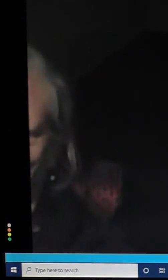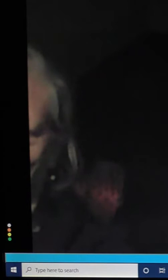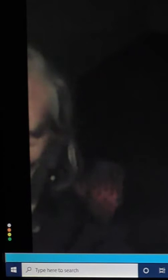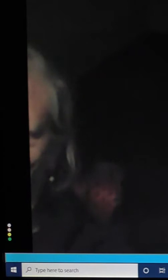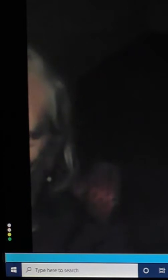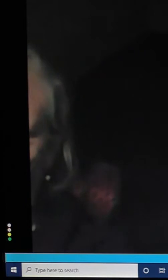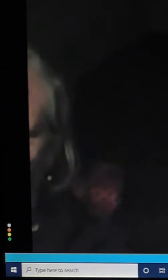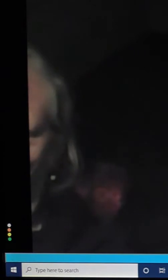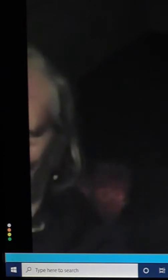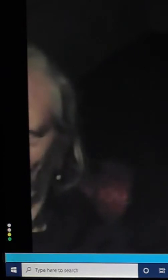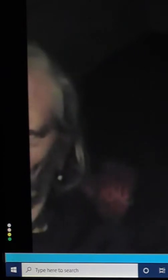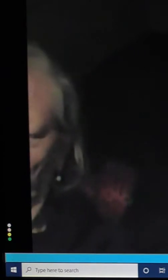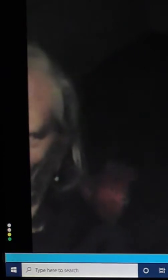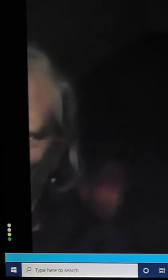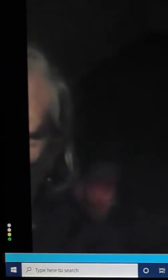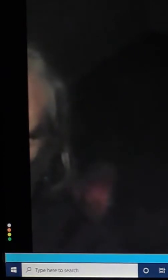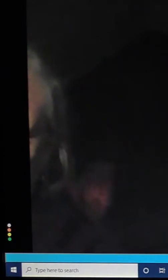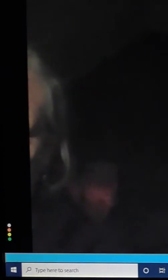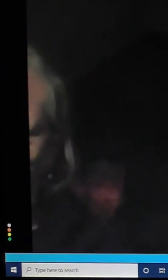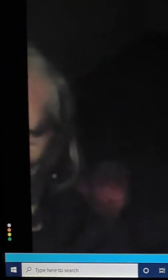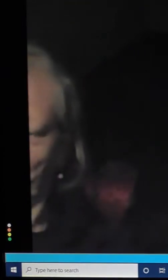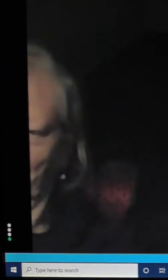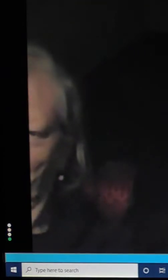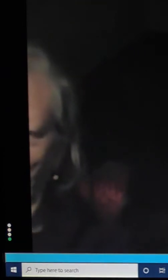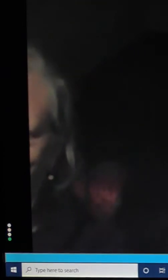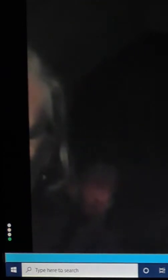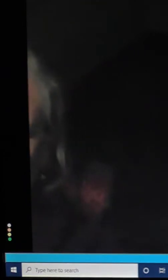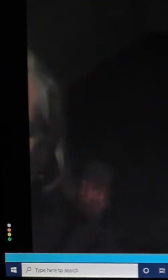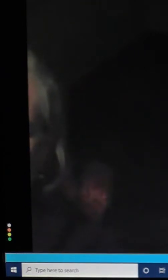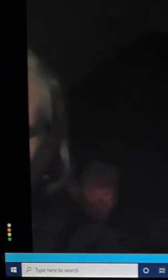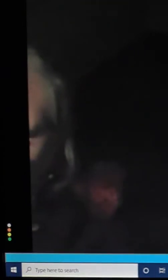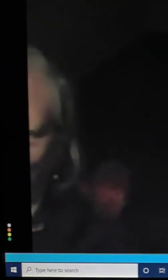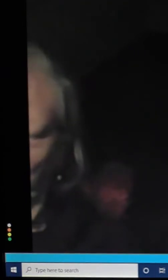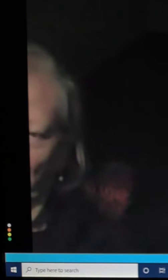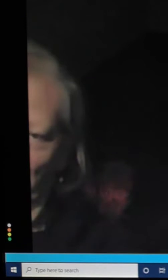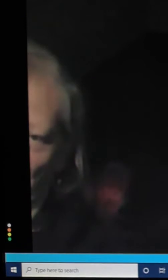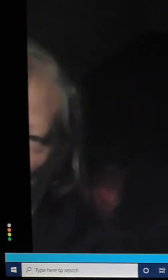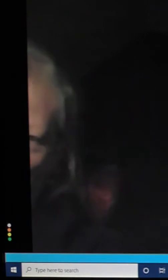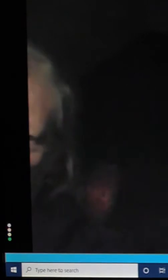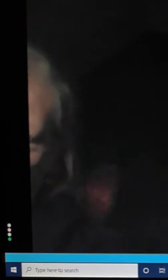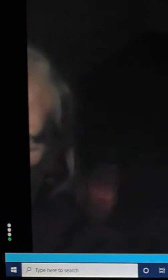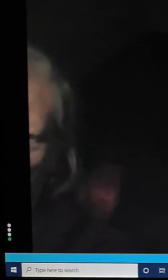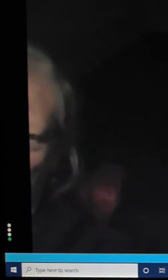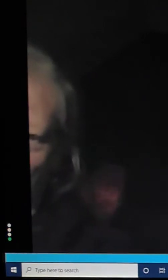the 30% or 40% federal forgiveness or whatever it is?